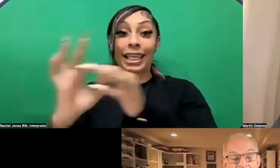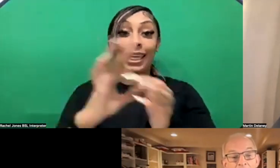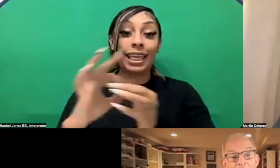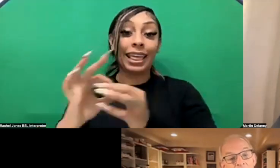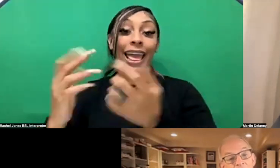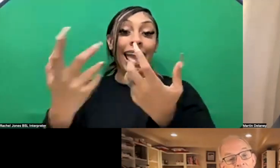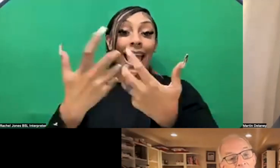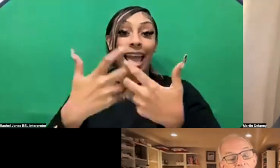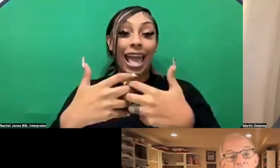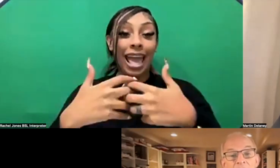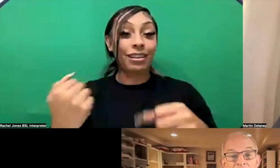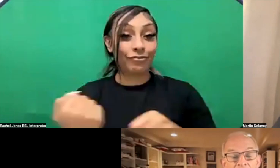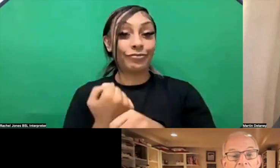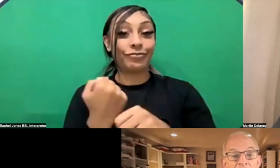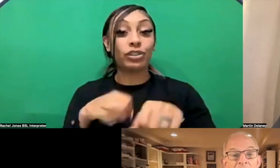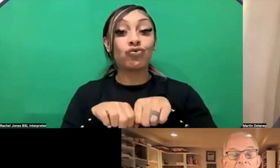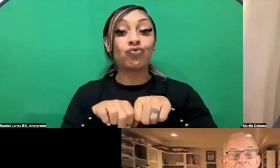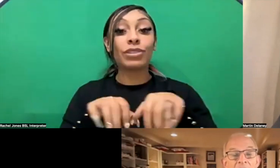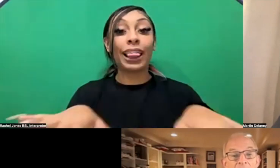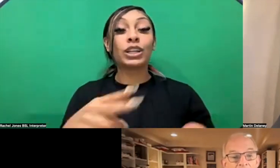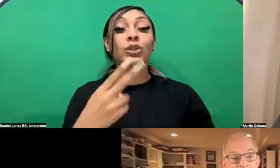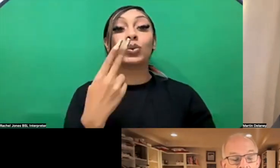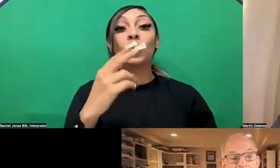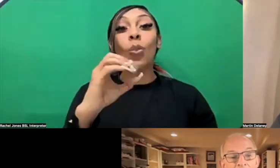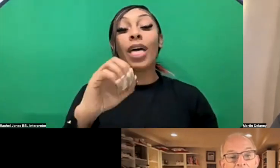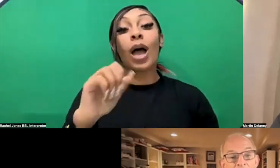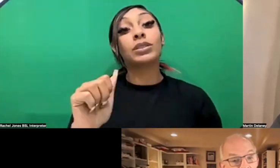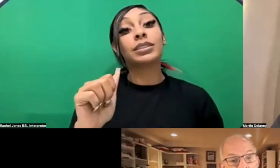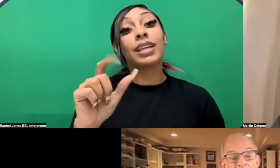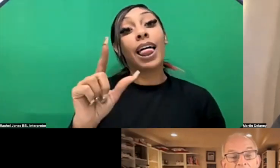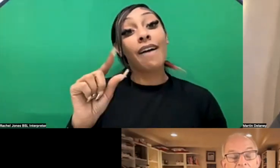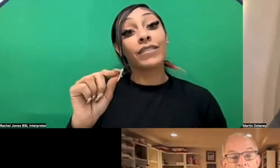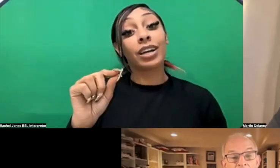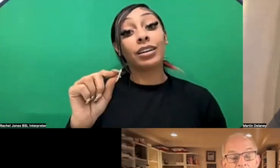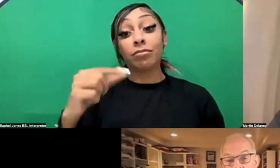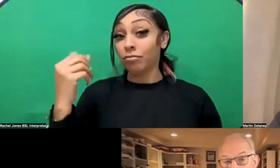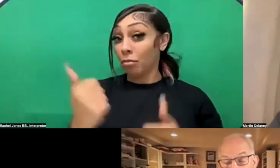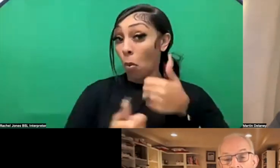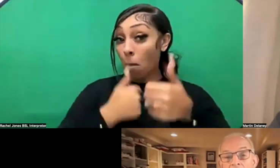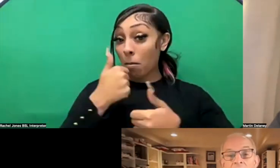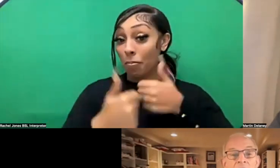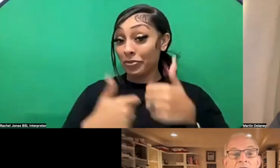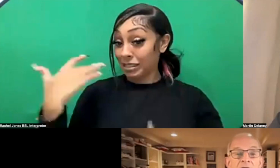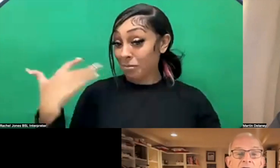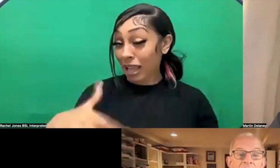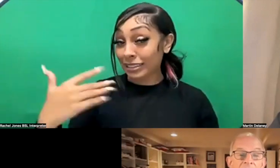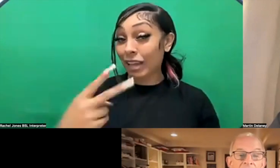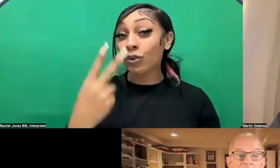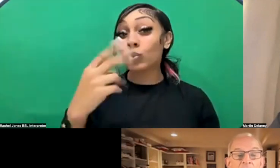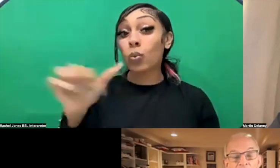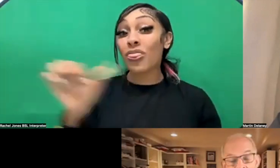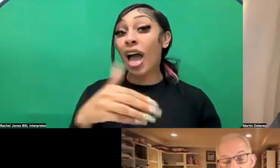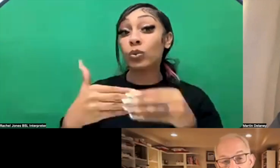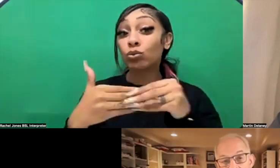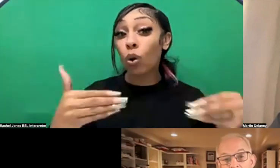came out with it and released it in 2011. And it was very popular. It was expensive. It was $2,000. But